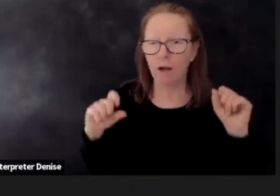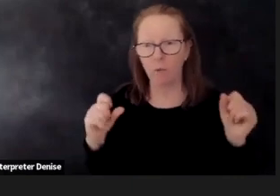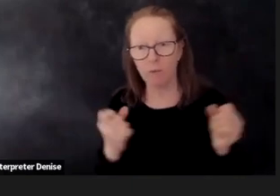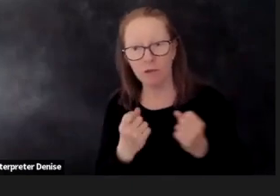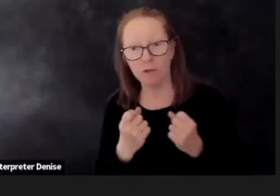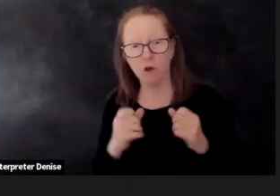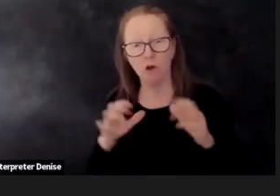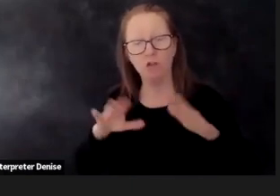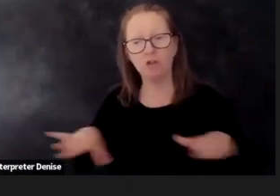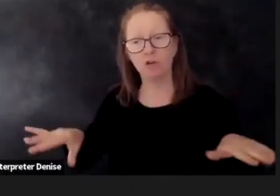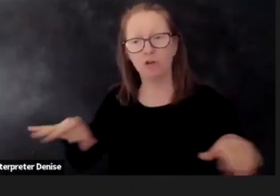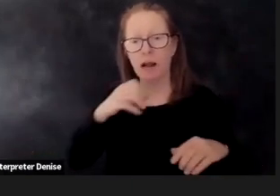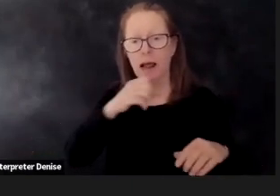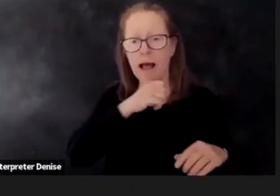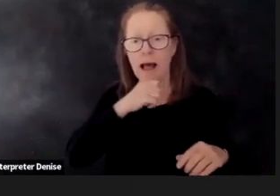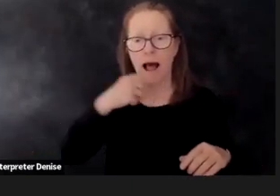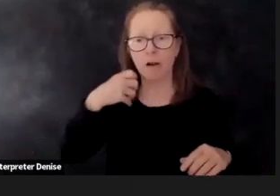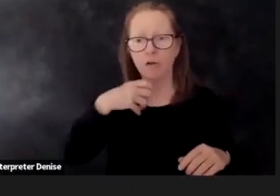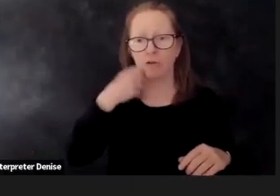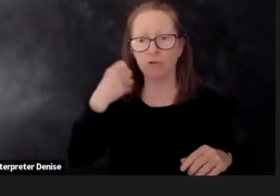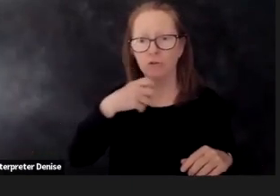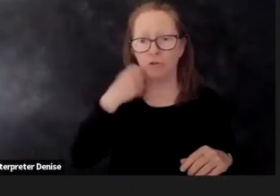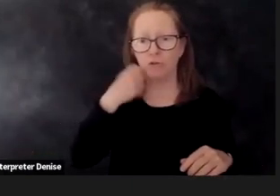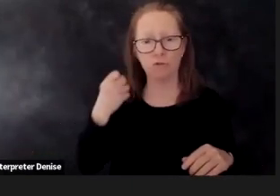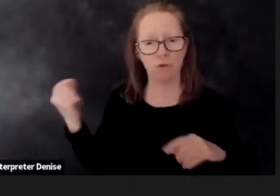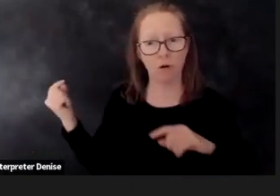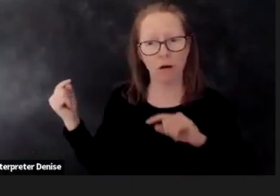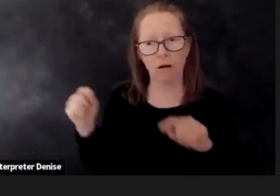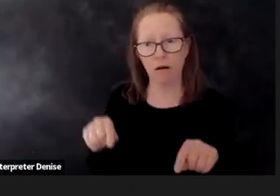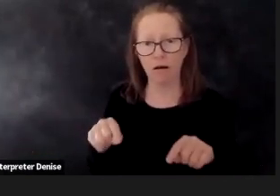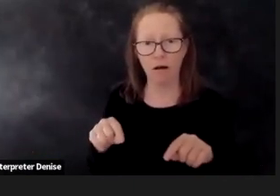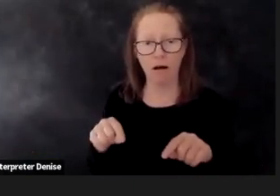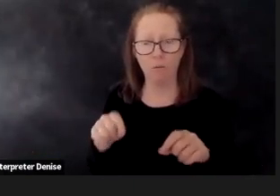on out and work the field and get an understanding. I would like to